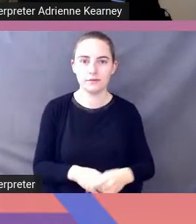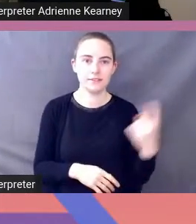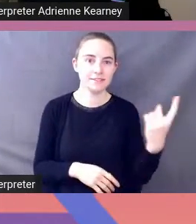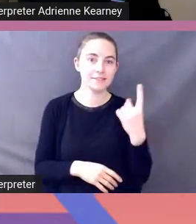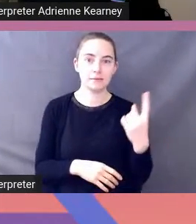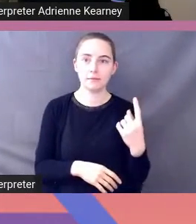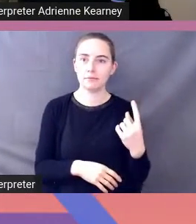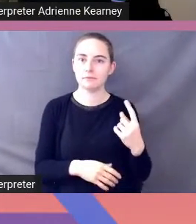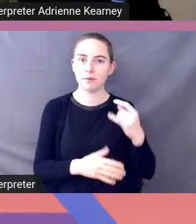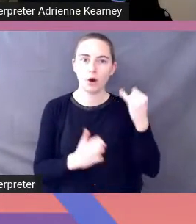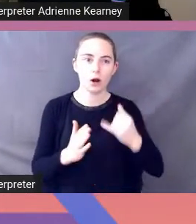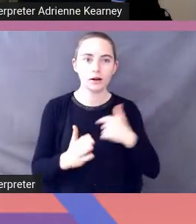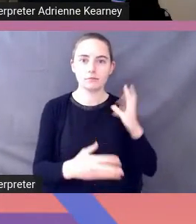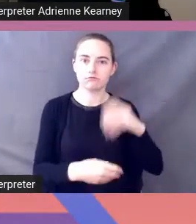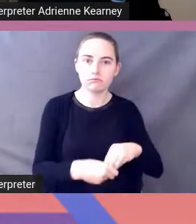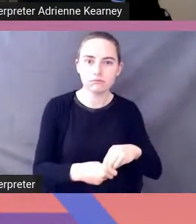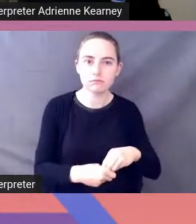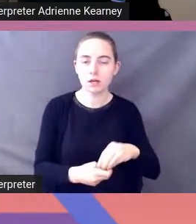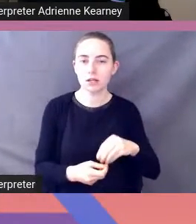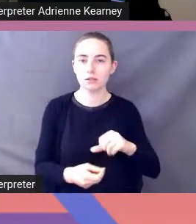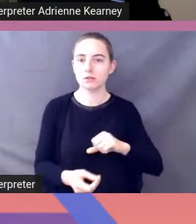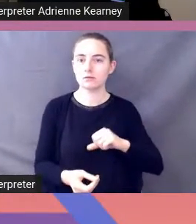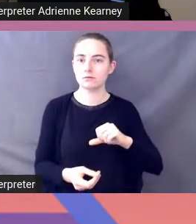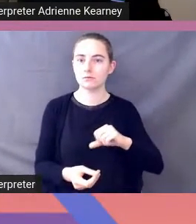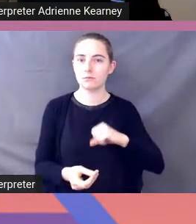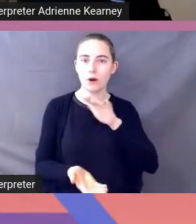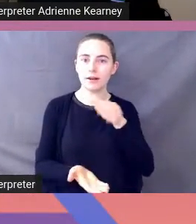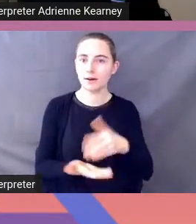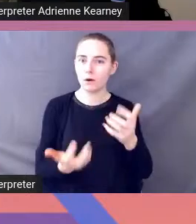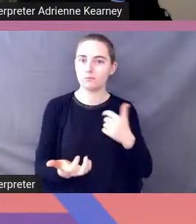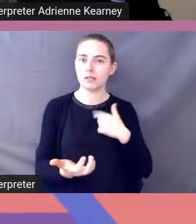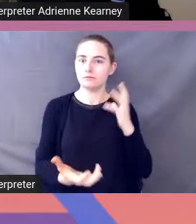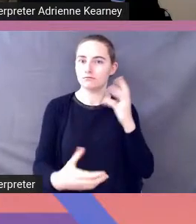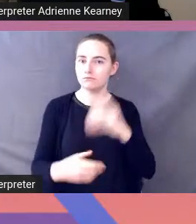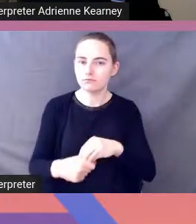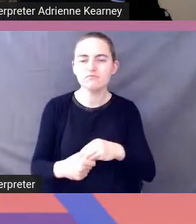New Haven Pride Center, they want me to be a part of something like this, I'll be there.